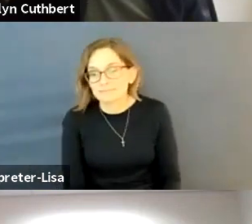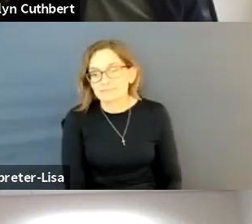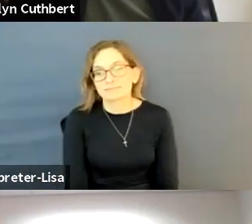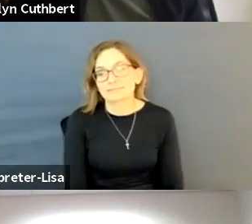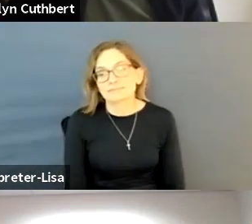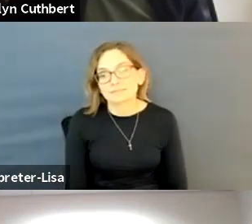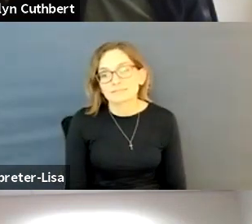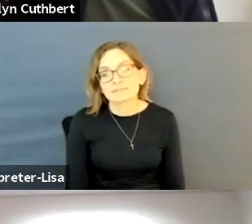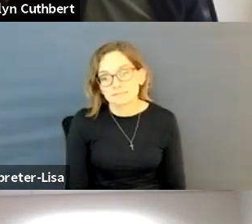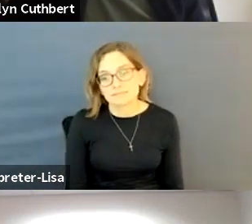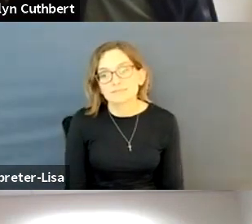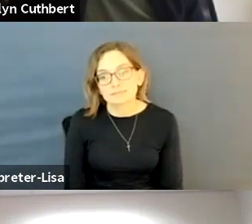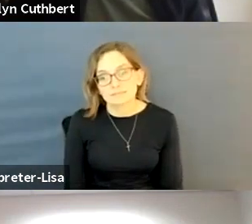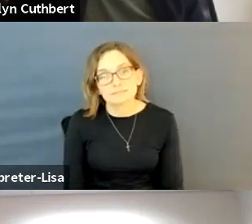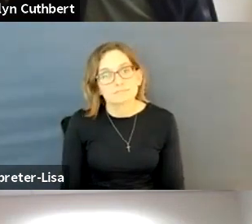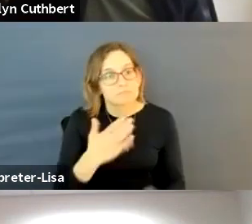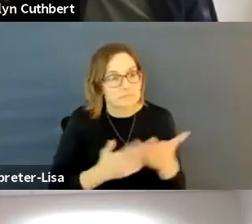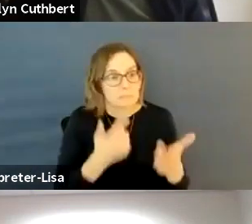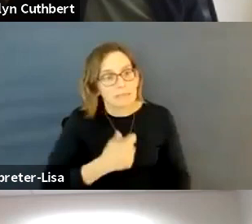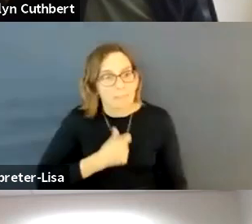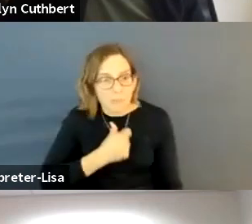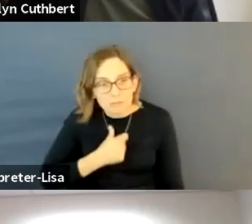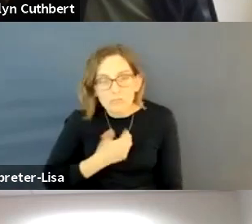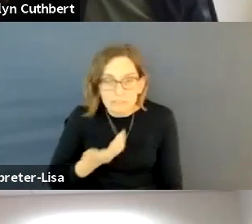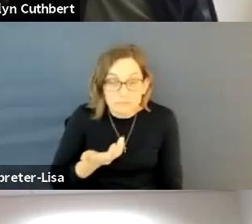Hearing some apologies,